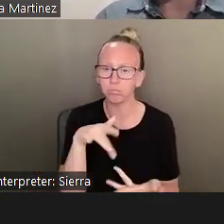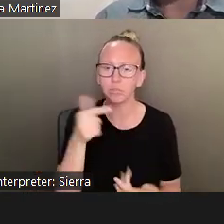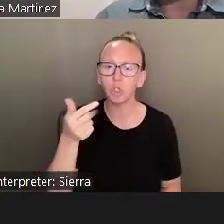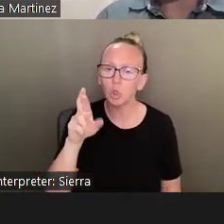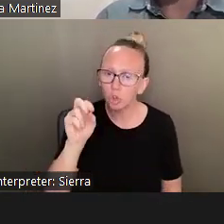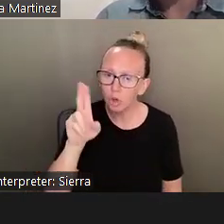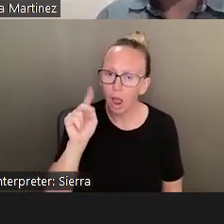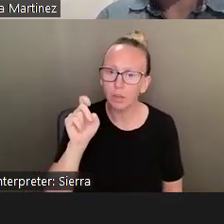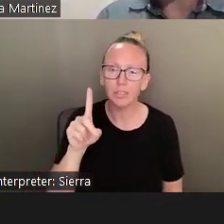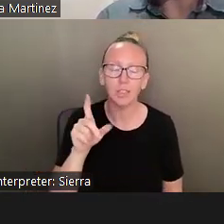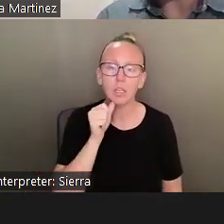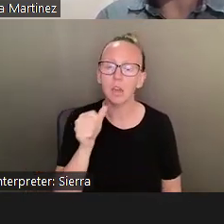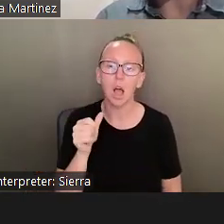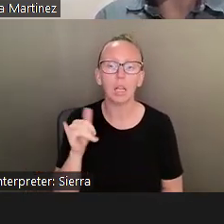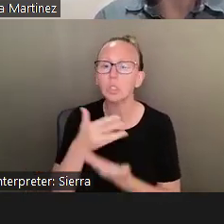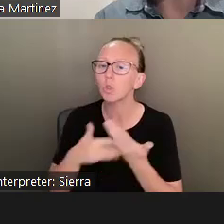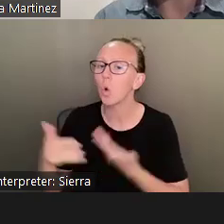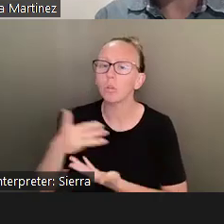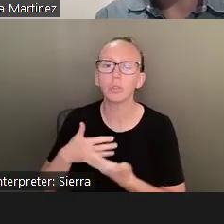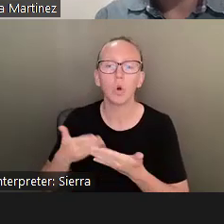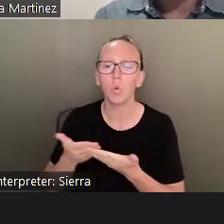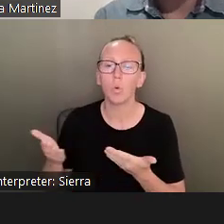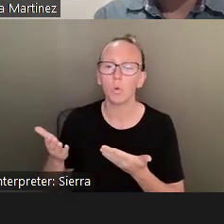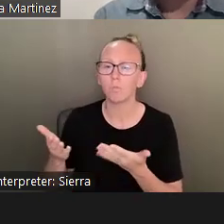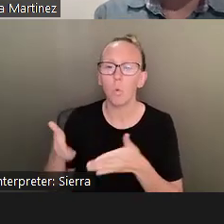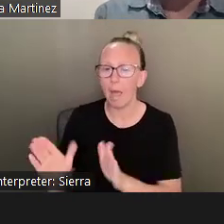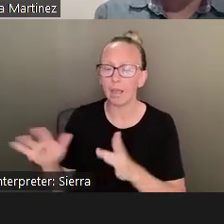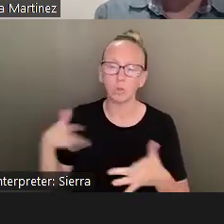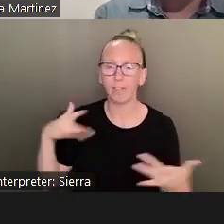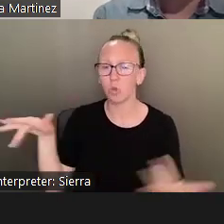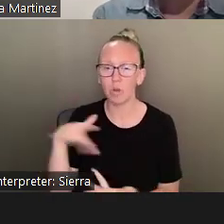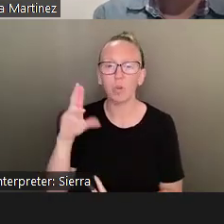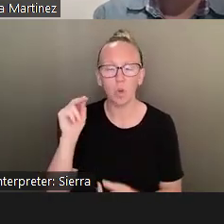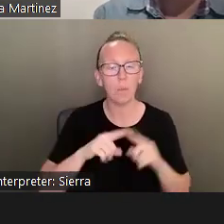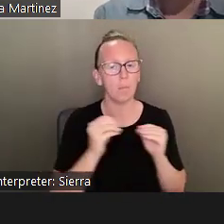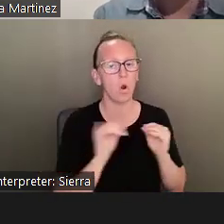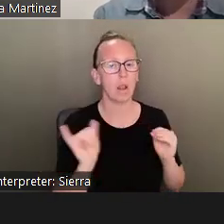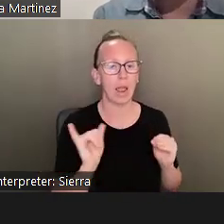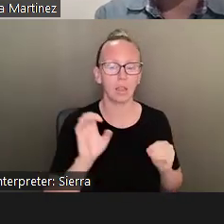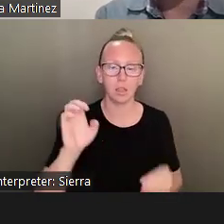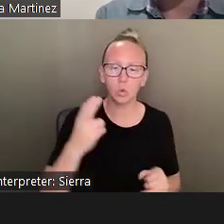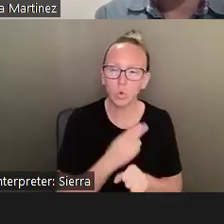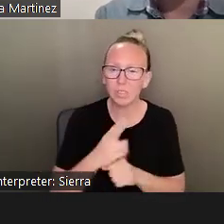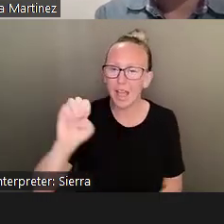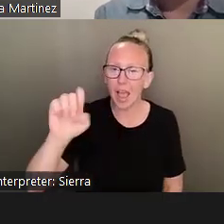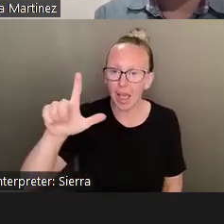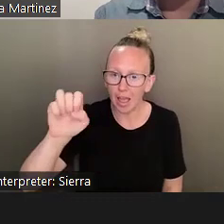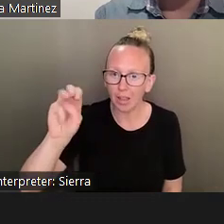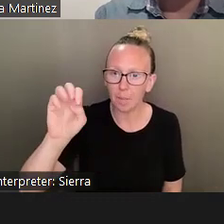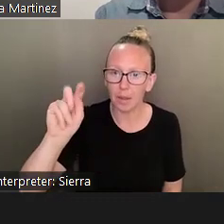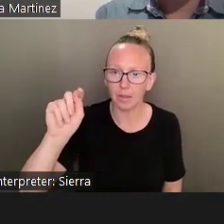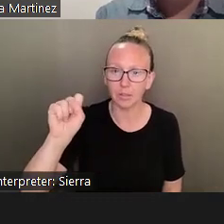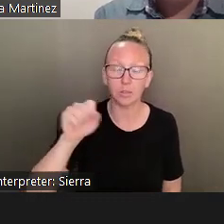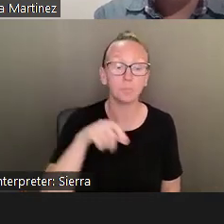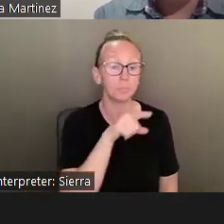but in a fundamental, like elemental way. And so this is a work called Worry Stone Ritual, and